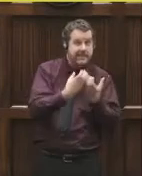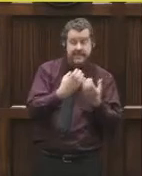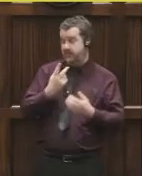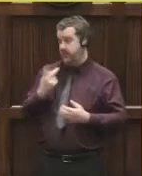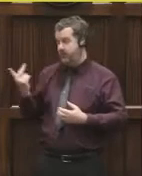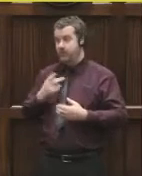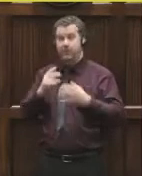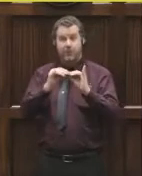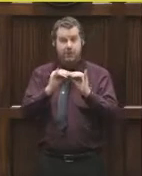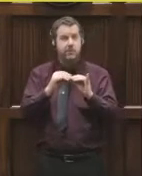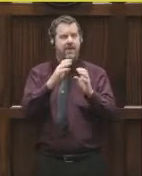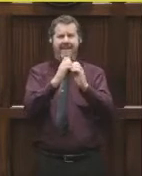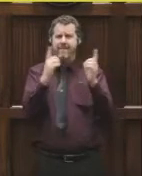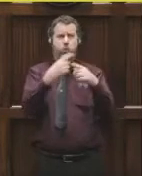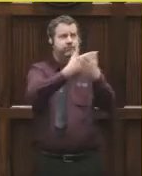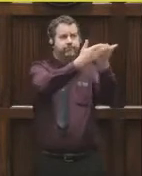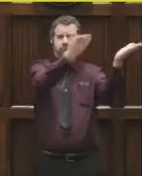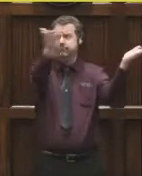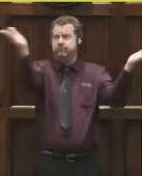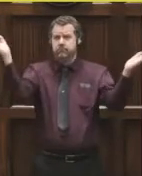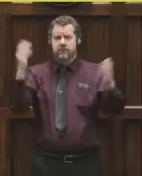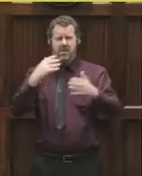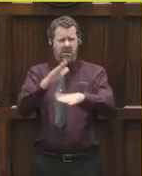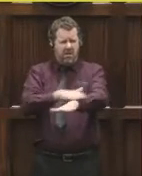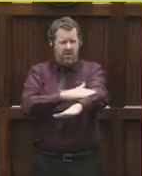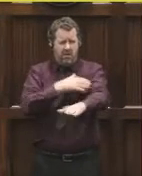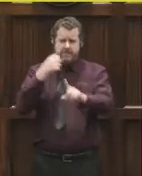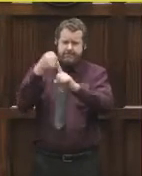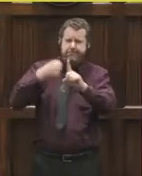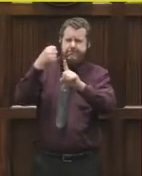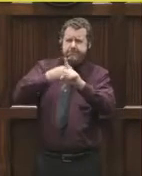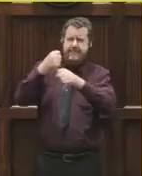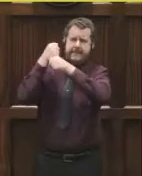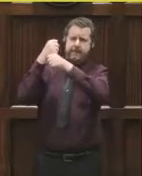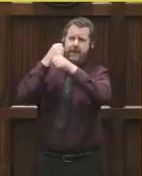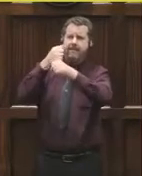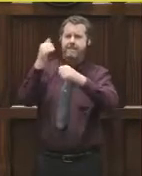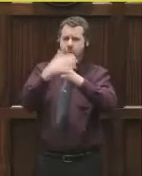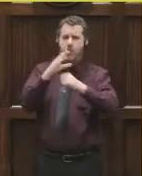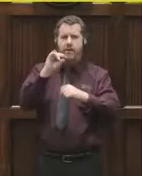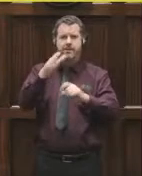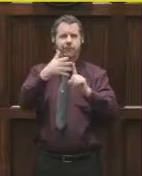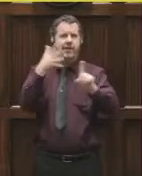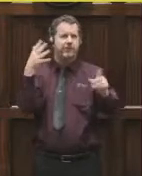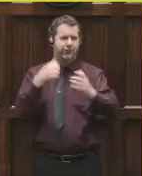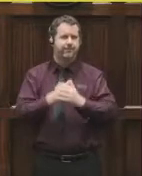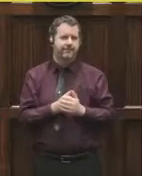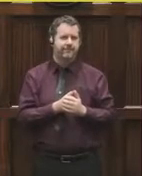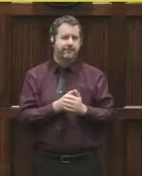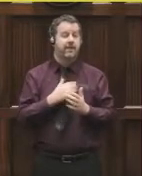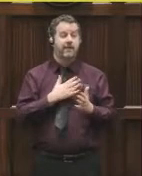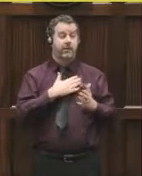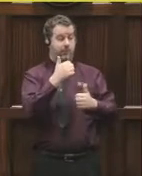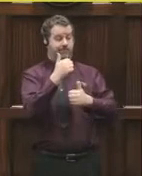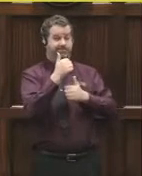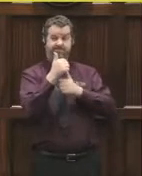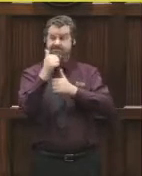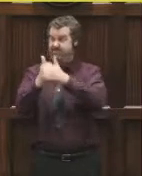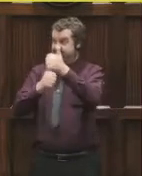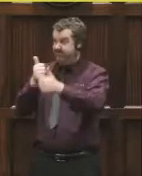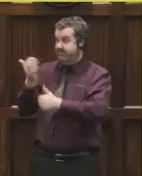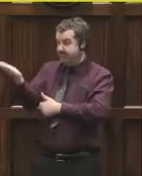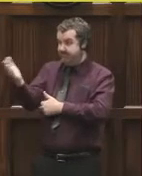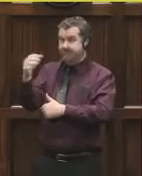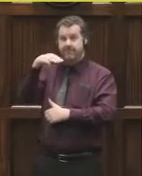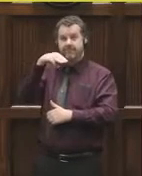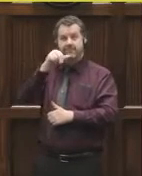in the gallery who have campaigned for so long for the recognition of Irish Sign Language. I commend Senator Mark Daly, who is with